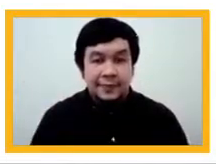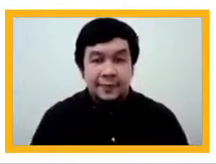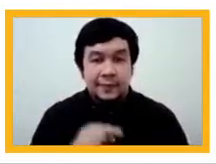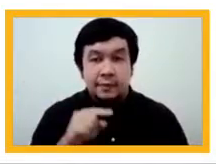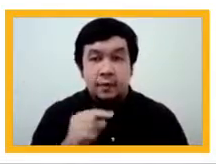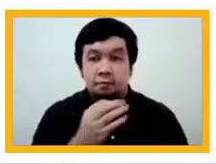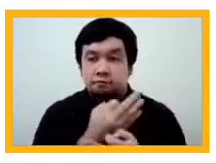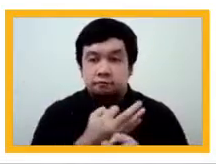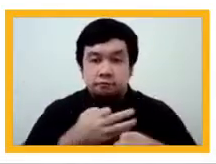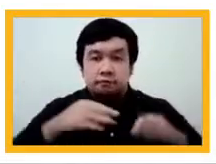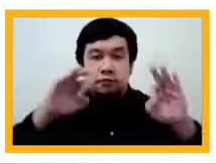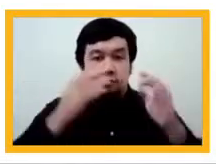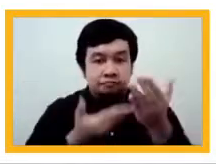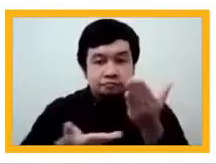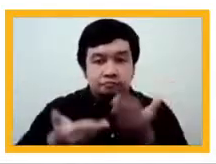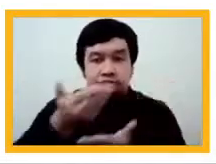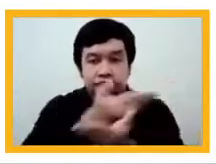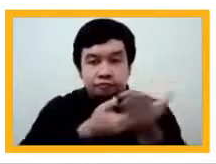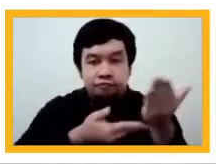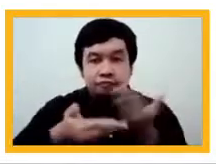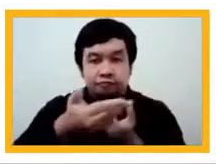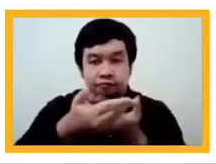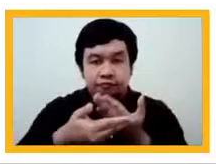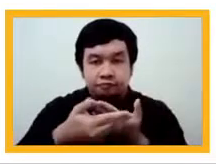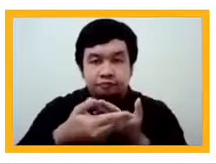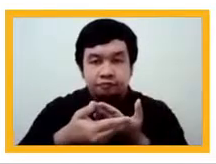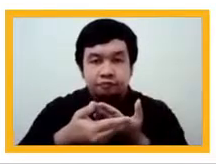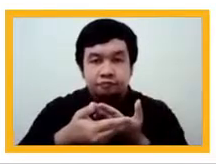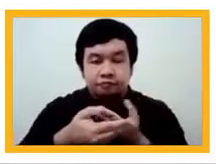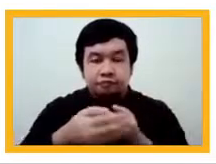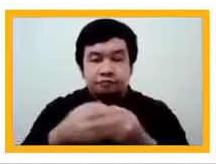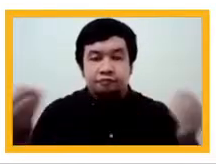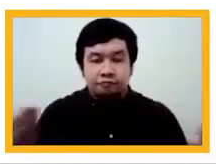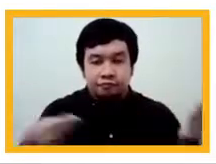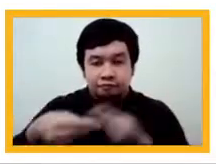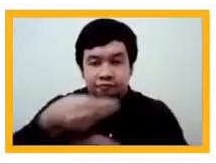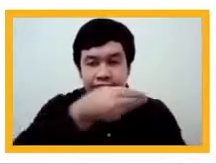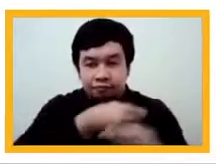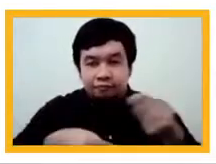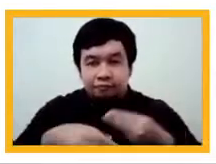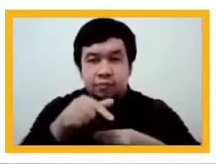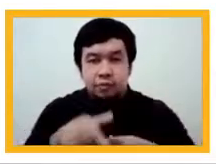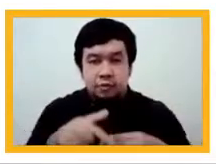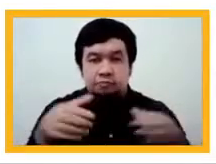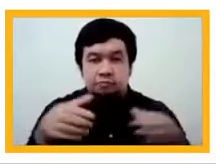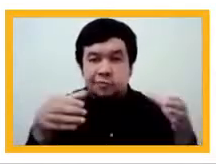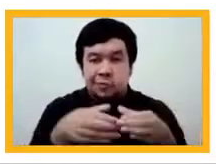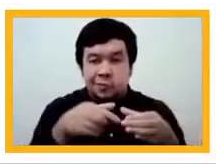guild and removed the guild status as a public institution.